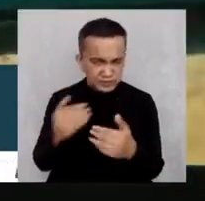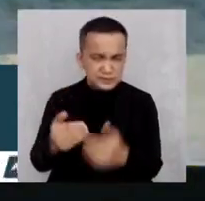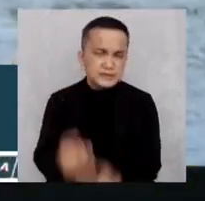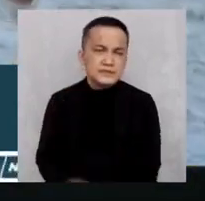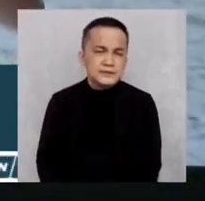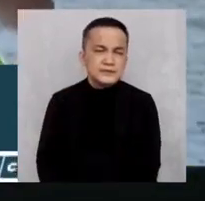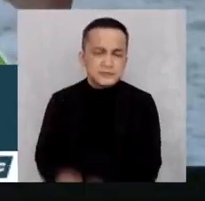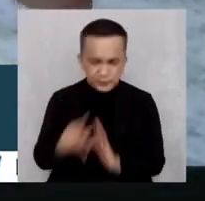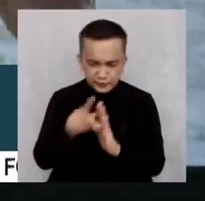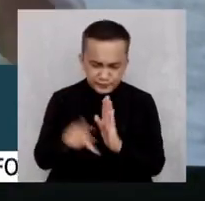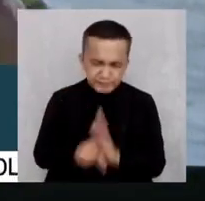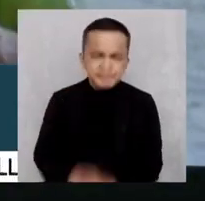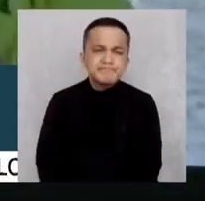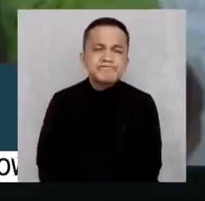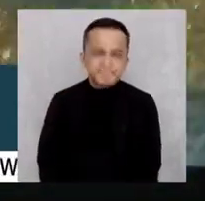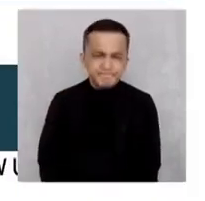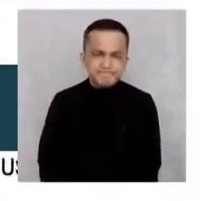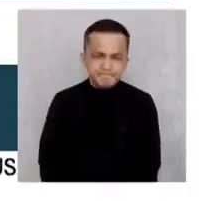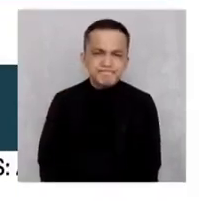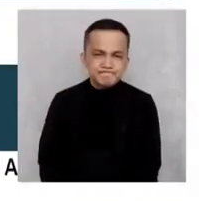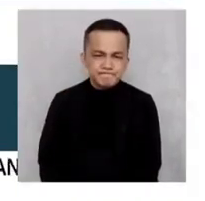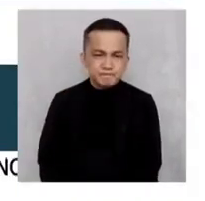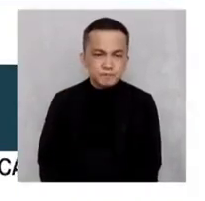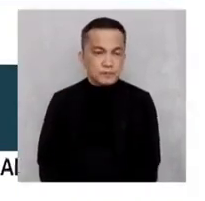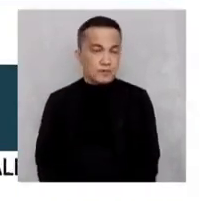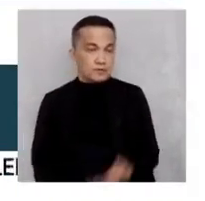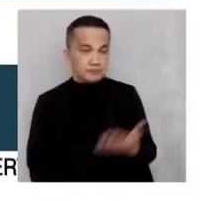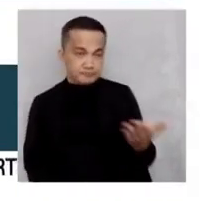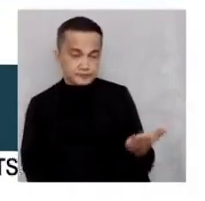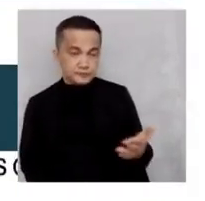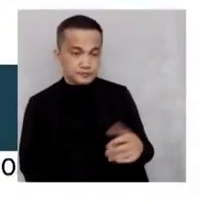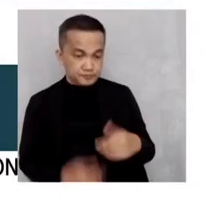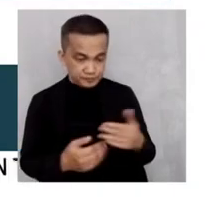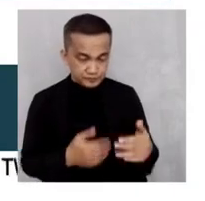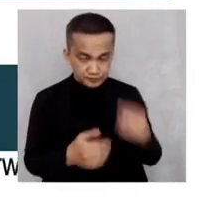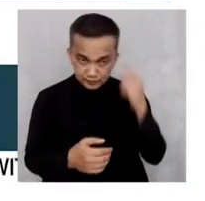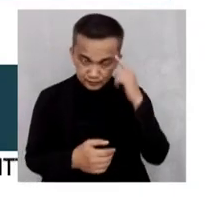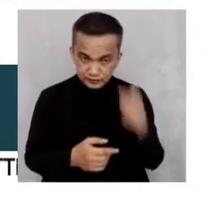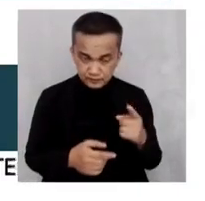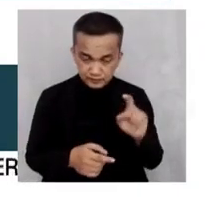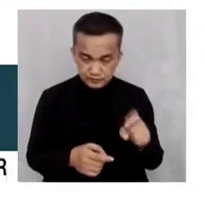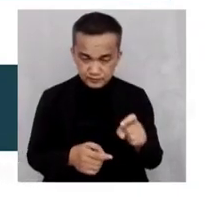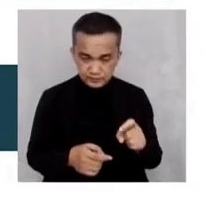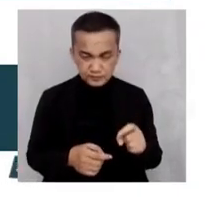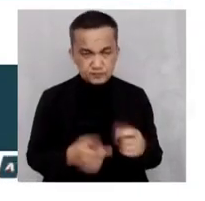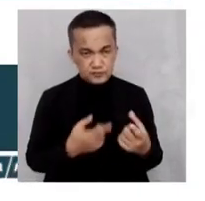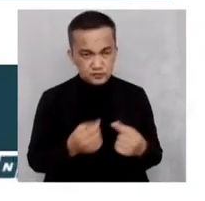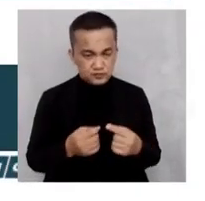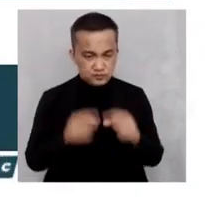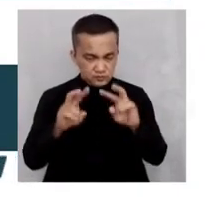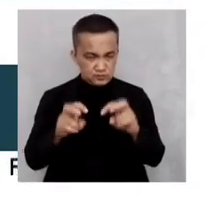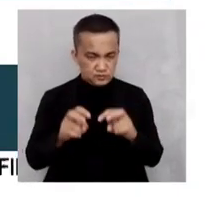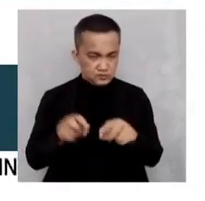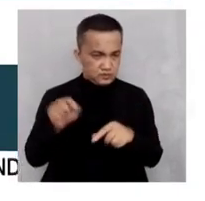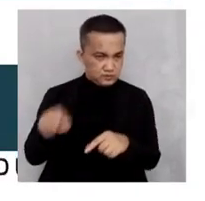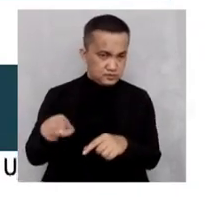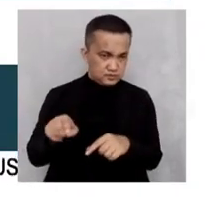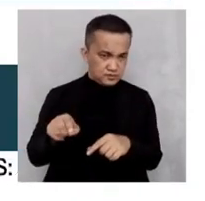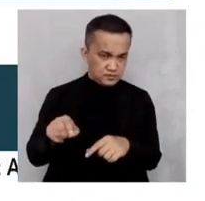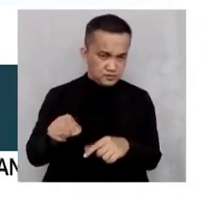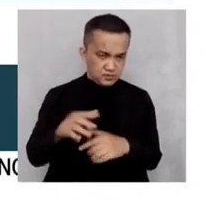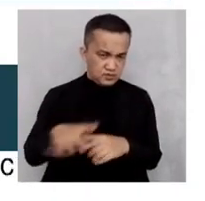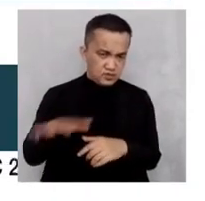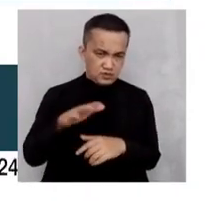Mm. As you're in the process, Madam Senator, of thinking whether or not you should conduct an investigation into this whole